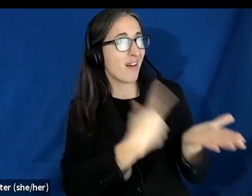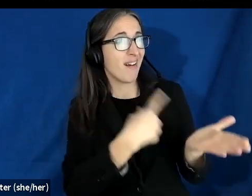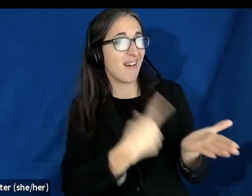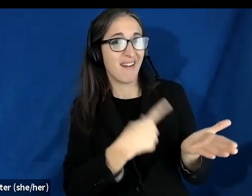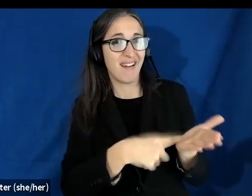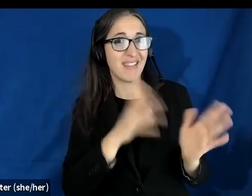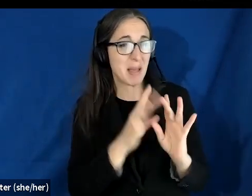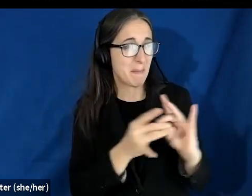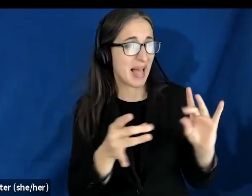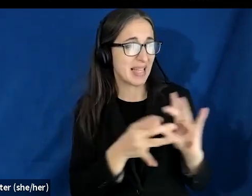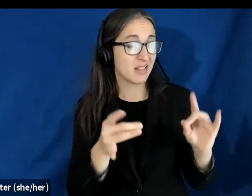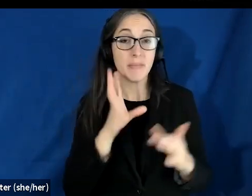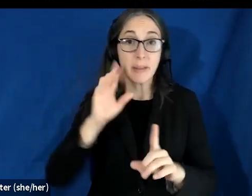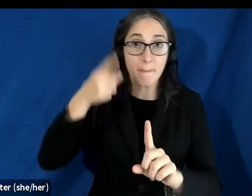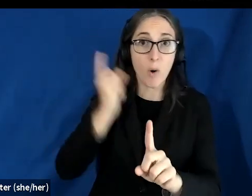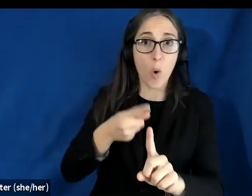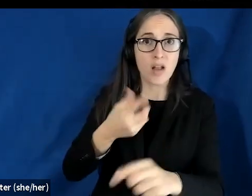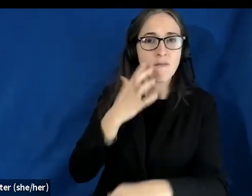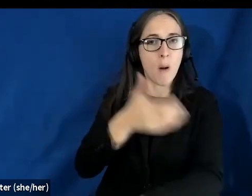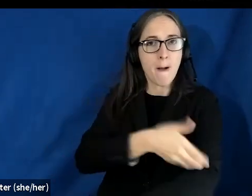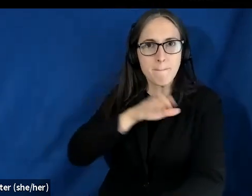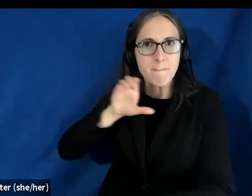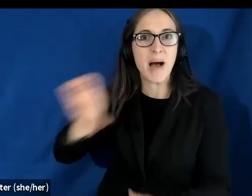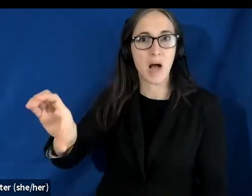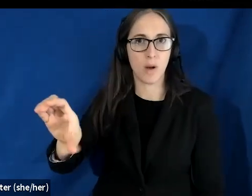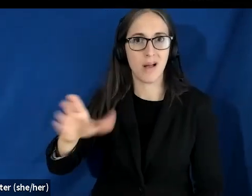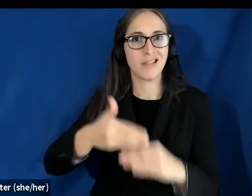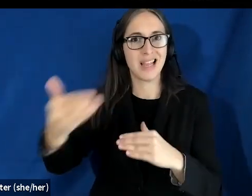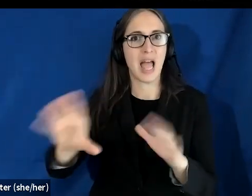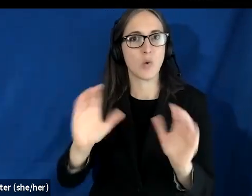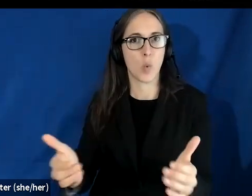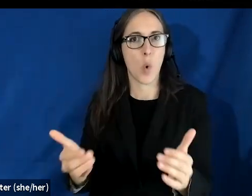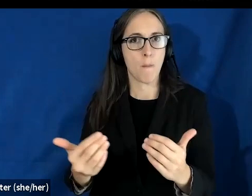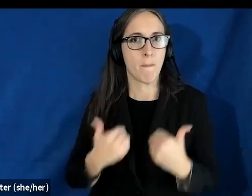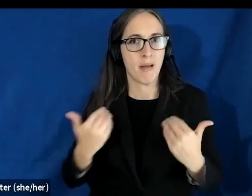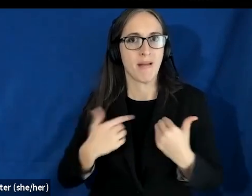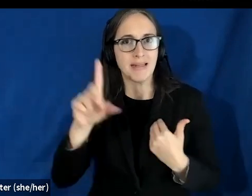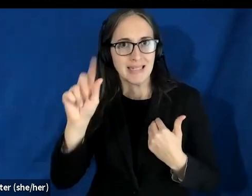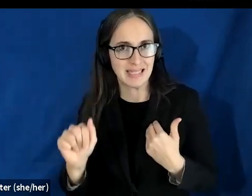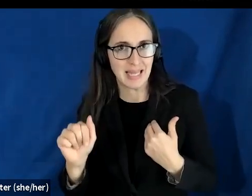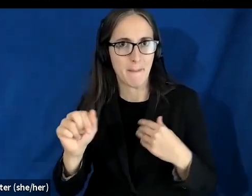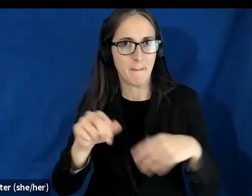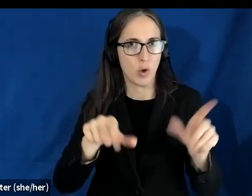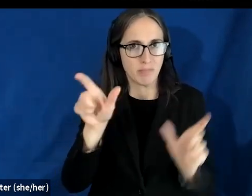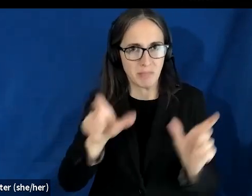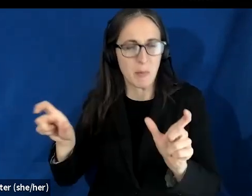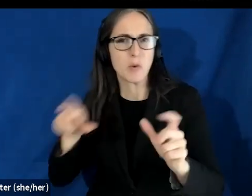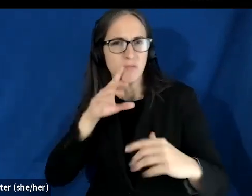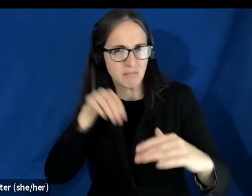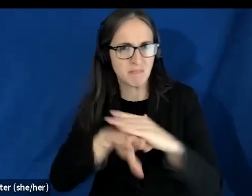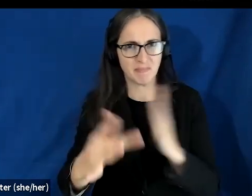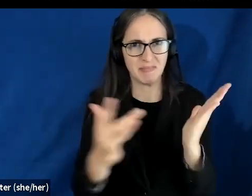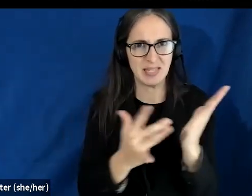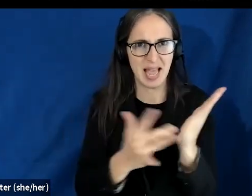of disabled people to come into tech and become leaders. So let's get into the why Thinking Zoom. So when I was growing